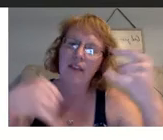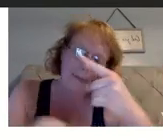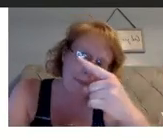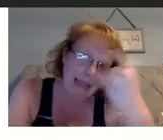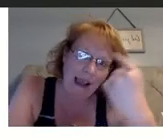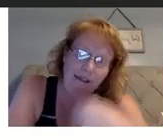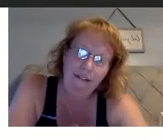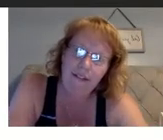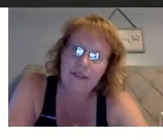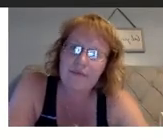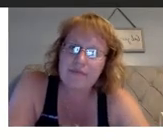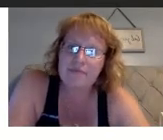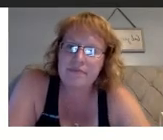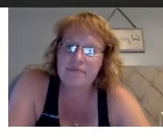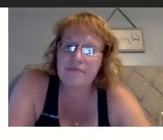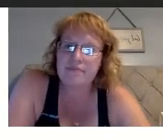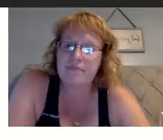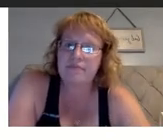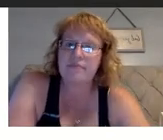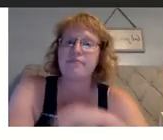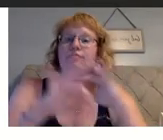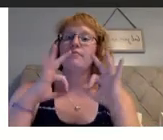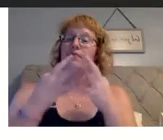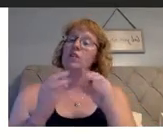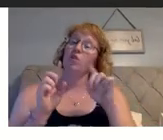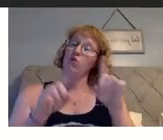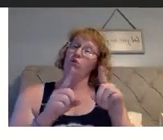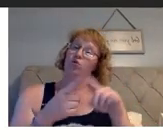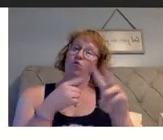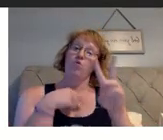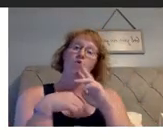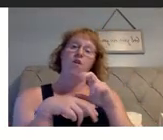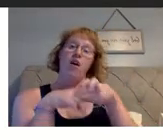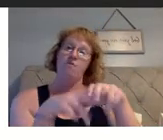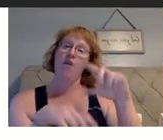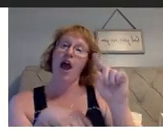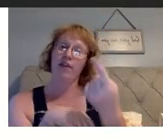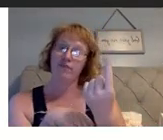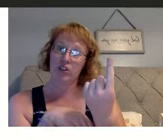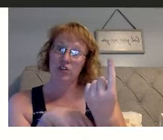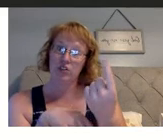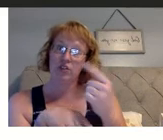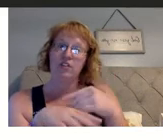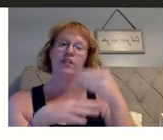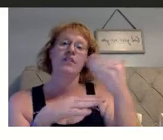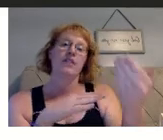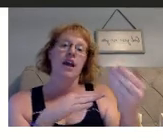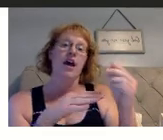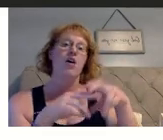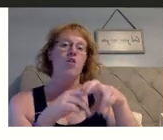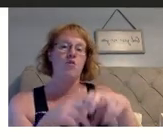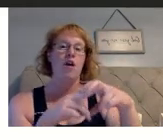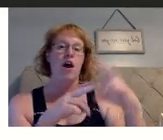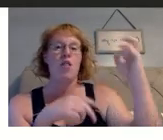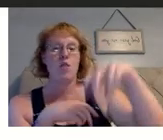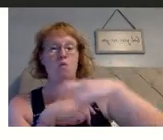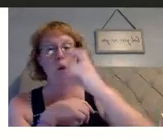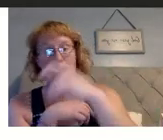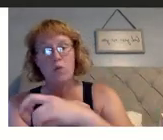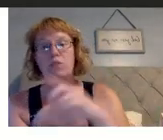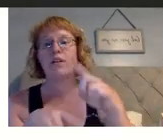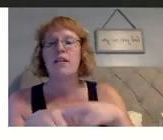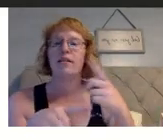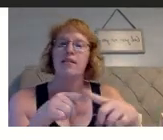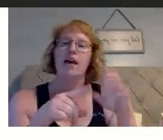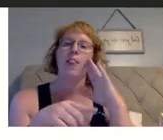The family will go to the water rides first. Next, they will ride the roller coasters.